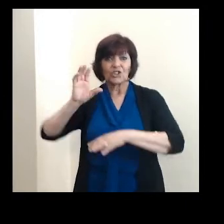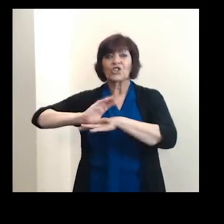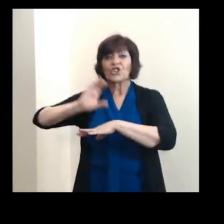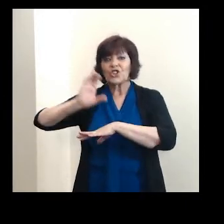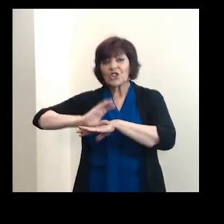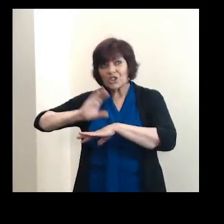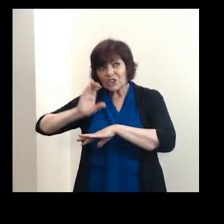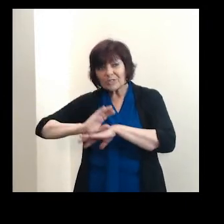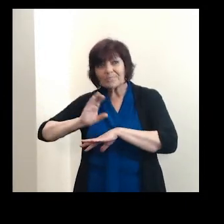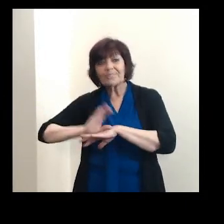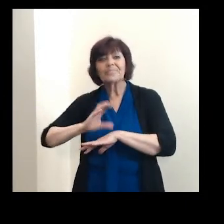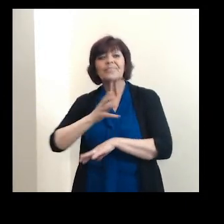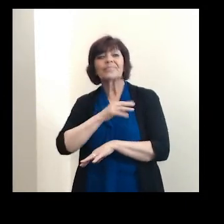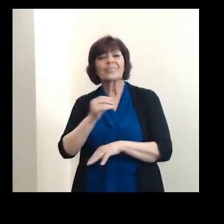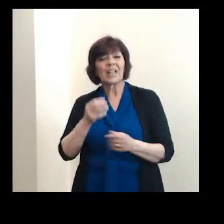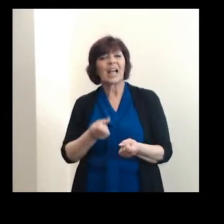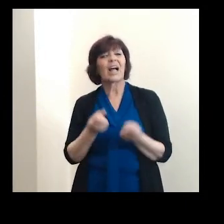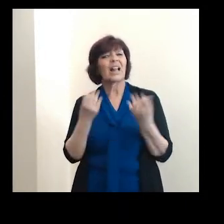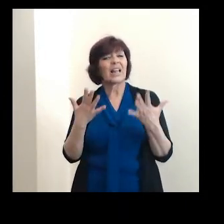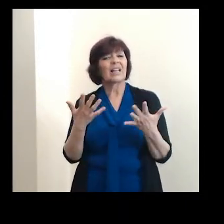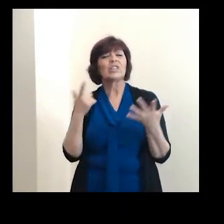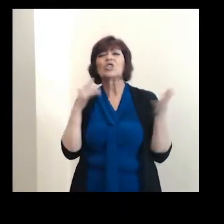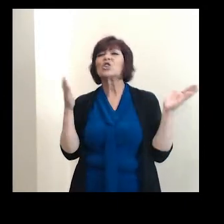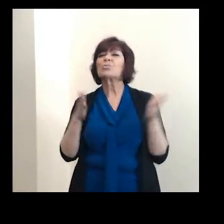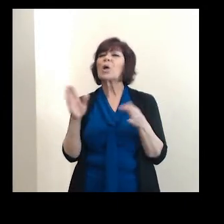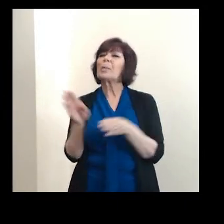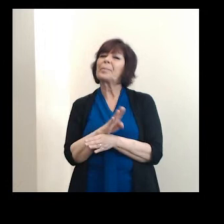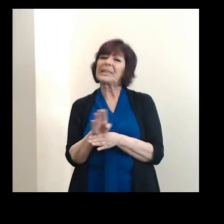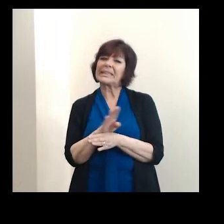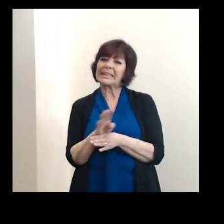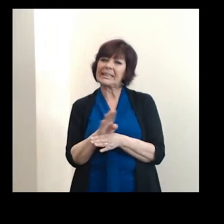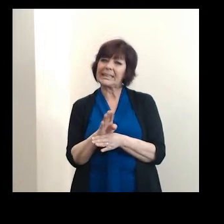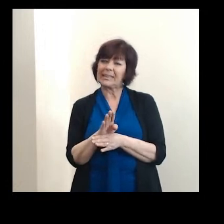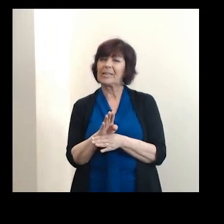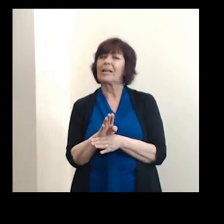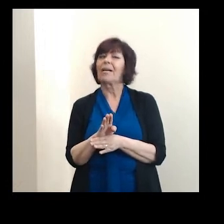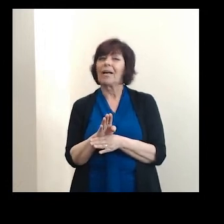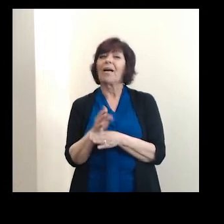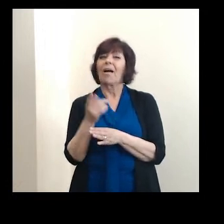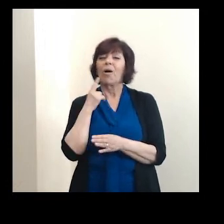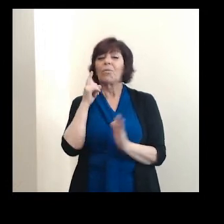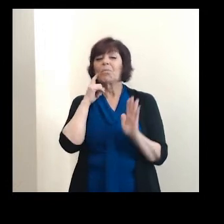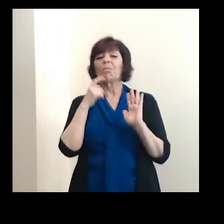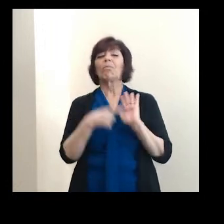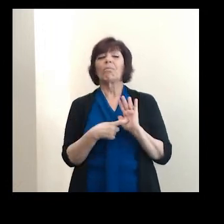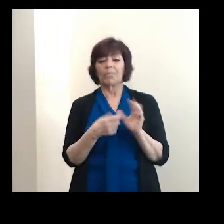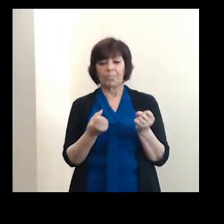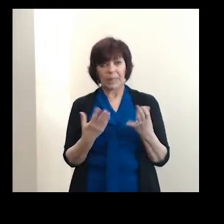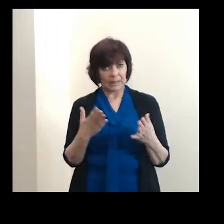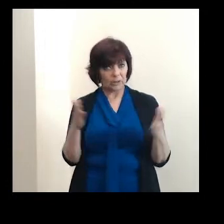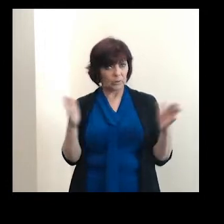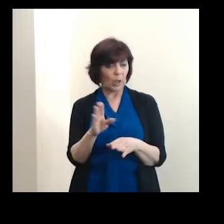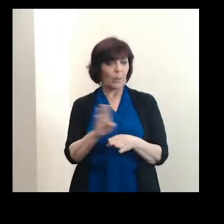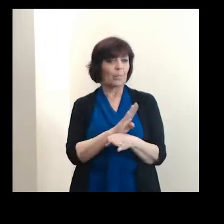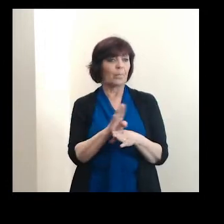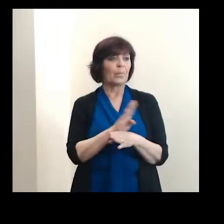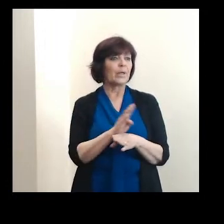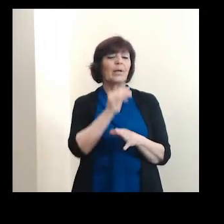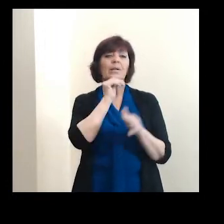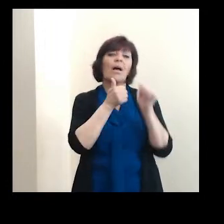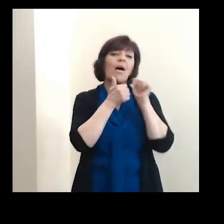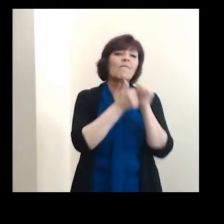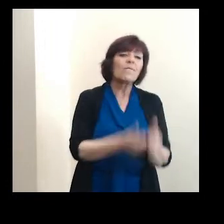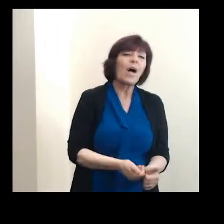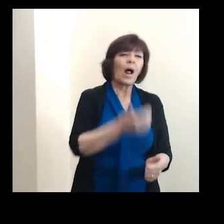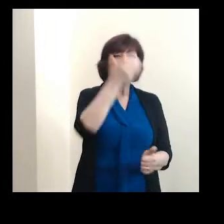churches, and then we're seeing a lot of outbreaks in small businesses. And what we're finding is that many small businesses are not adhering to